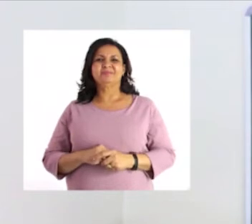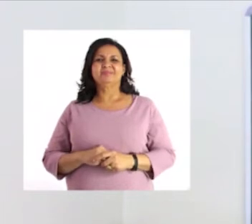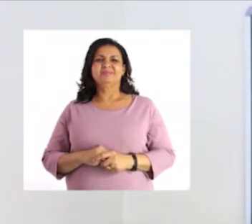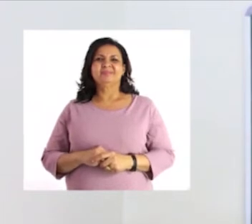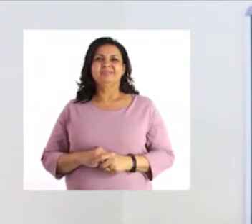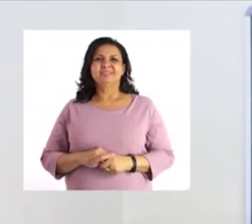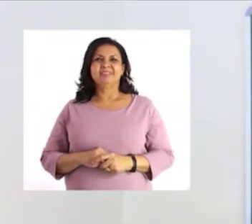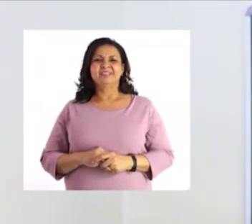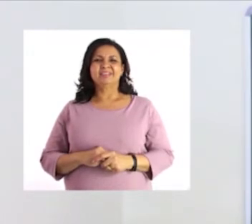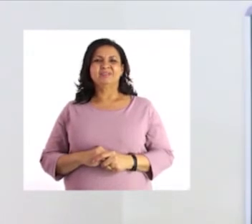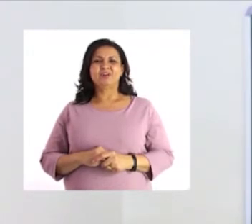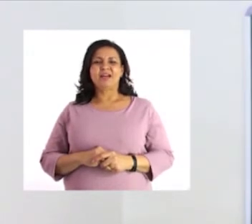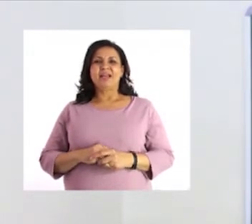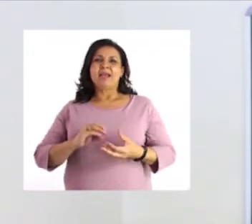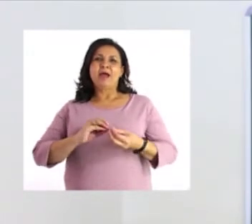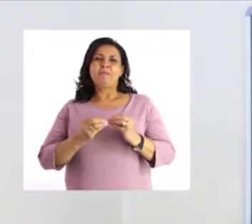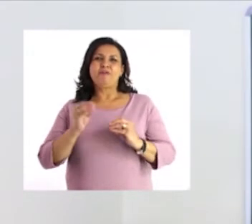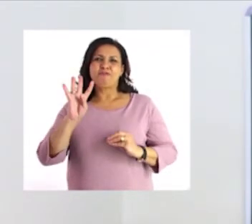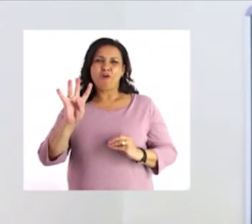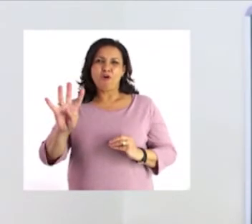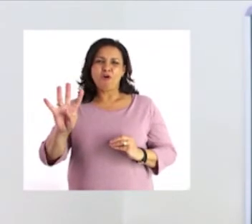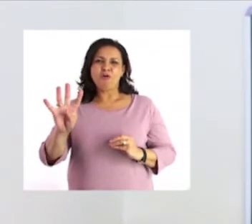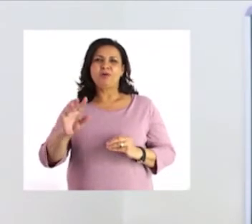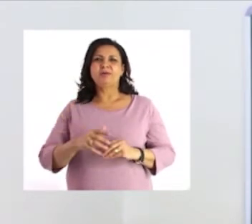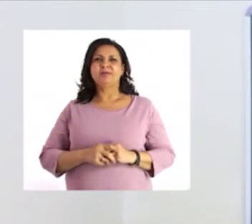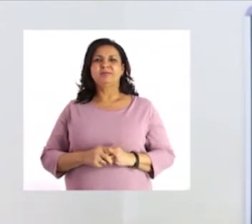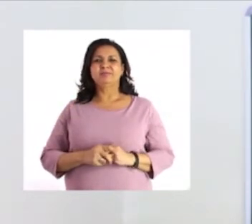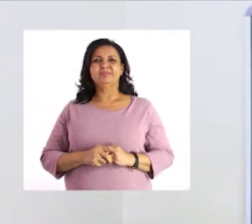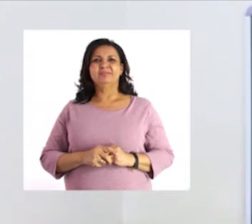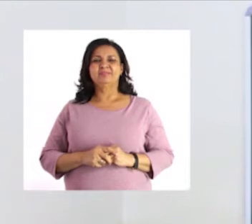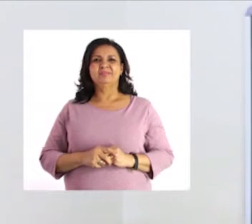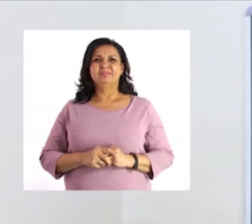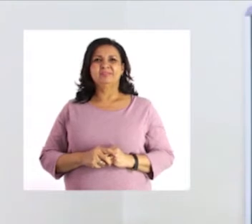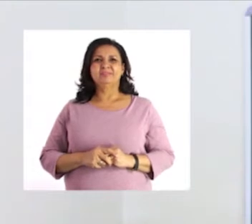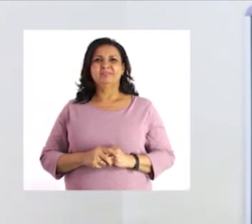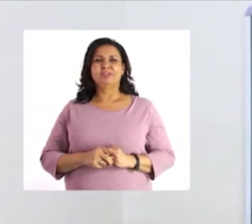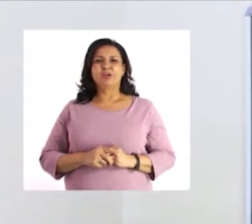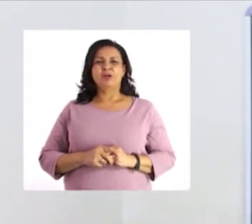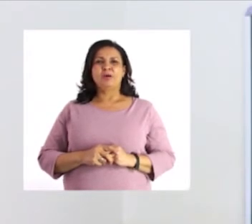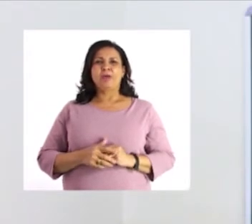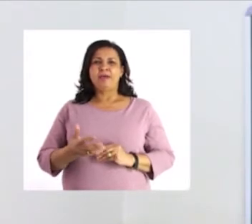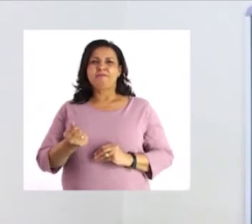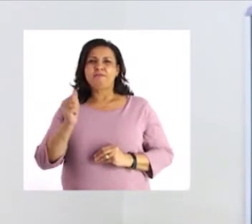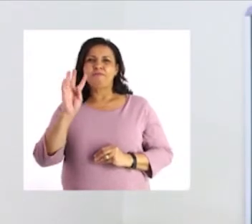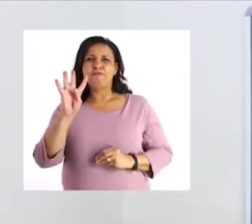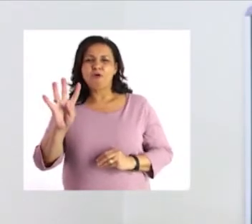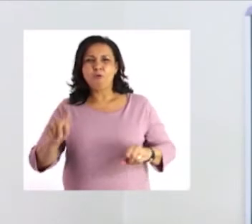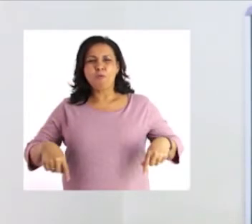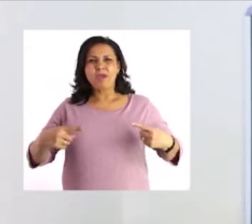bit. Number 4, we said, number 4, we can get 4 wheels on a